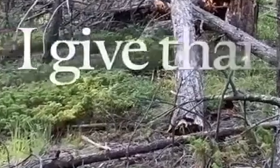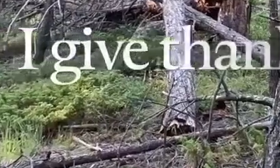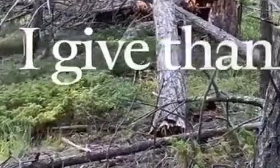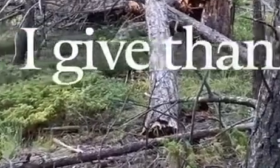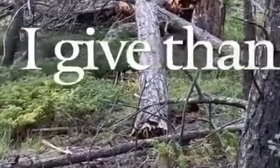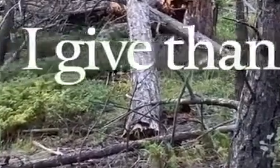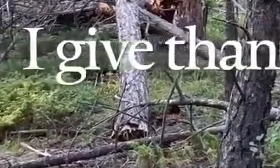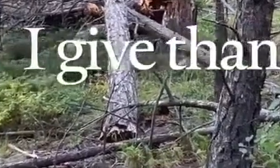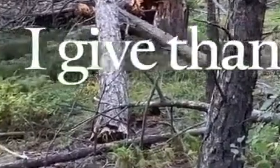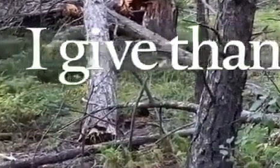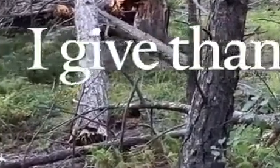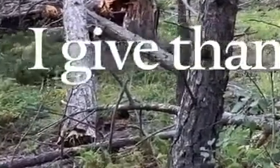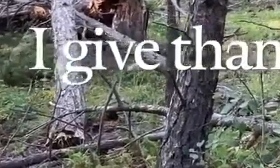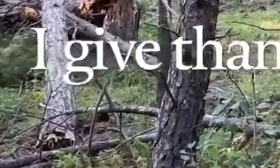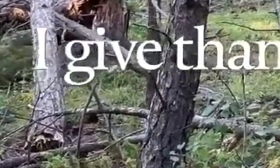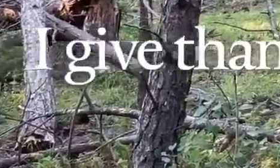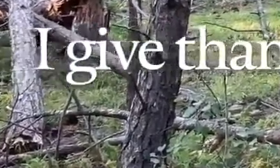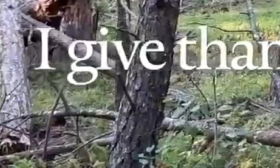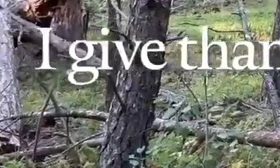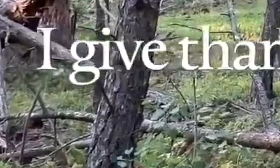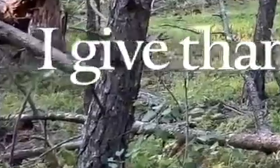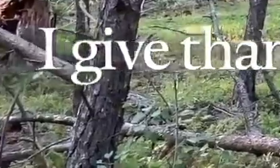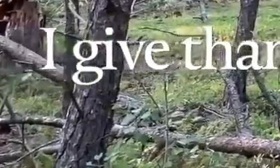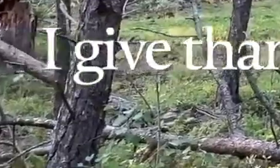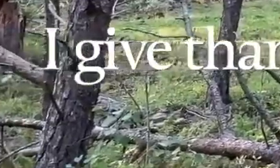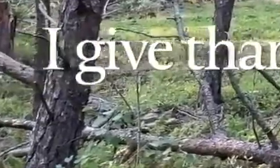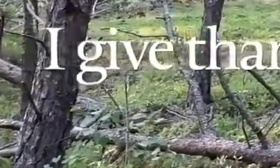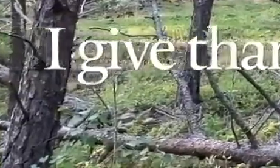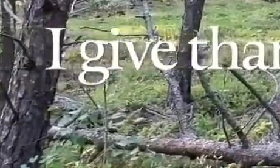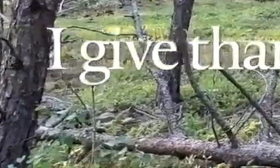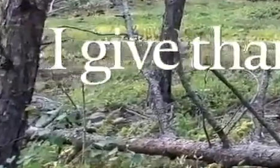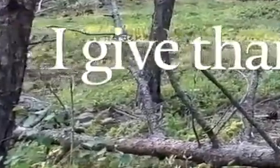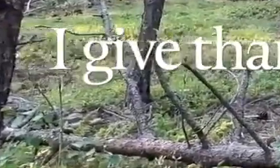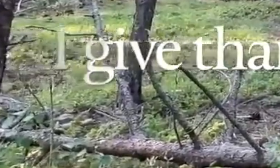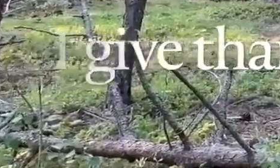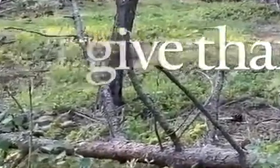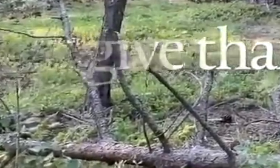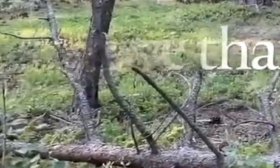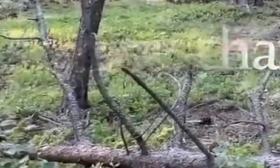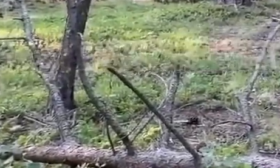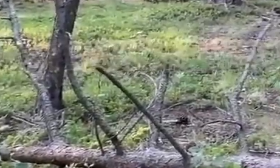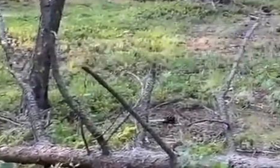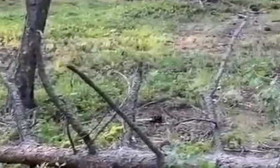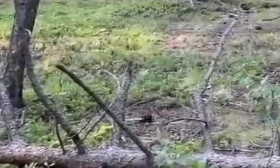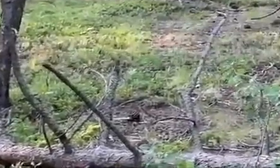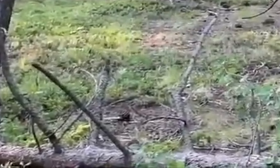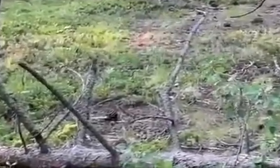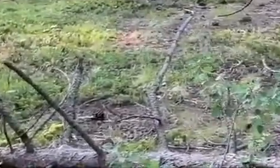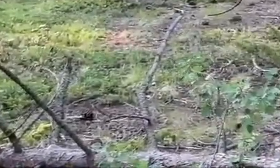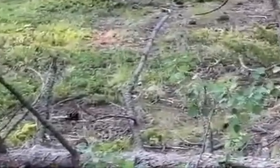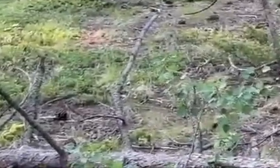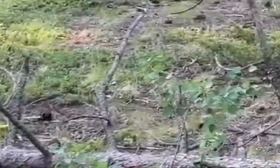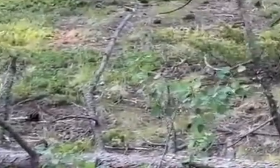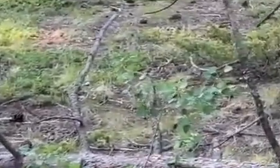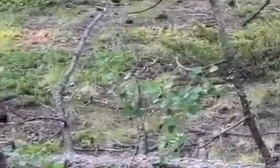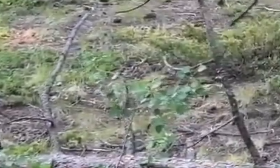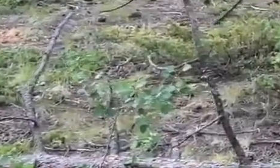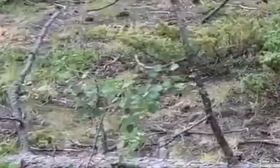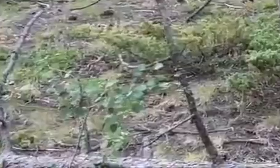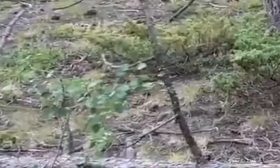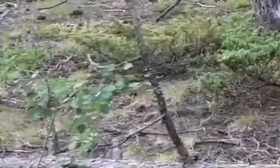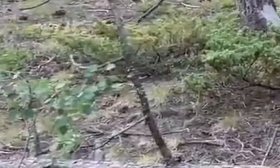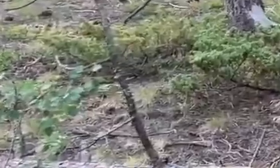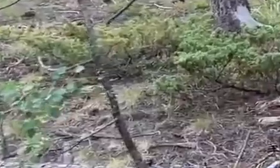home. I give thanks to the waves upholding me, and the great